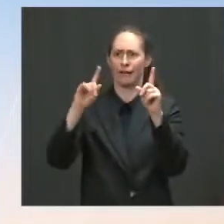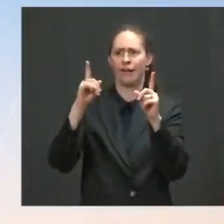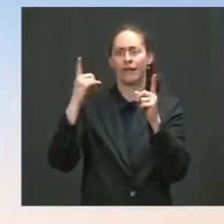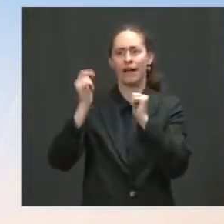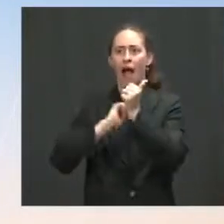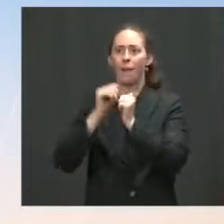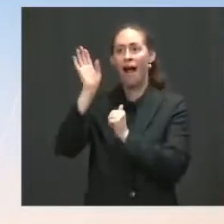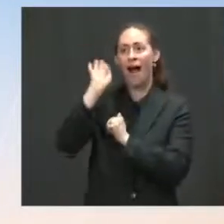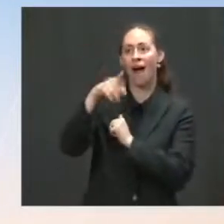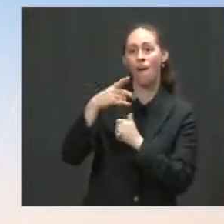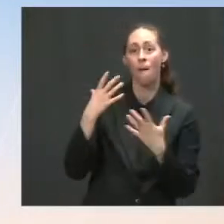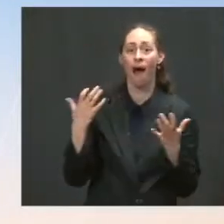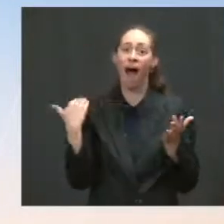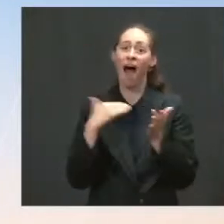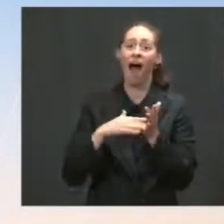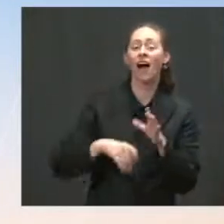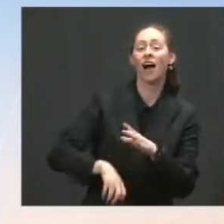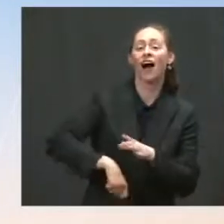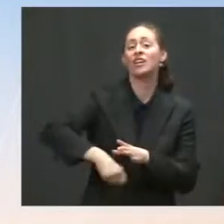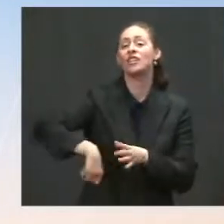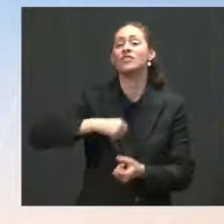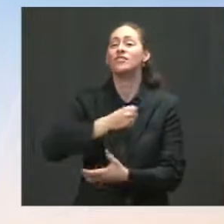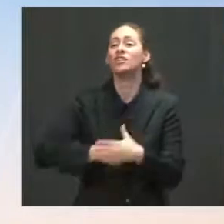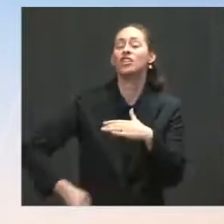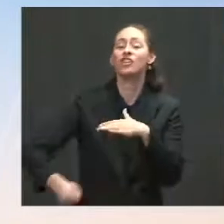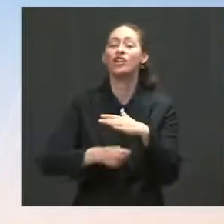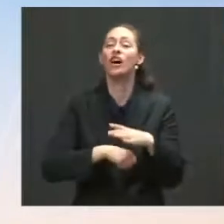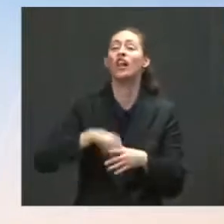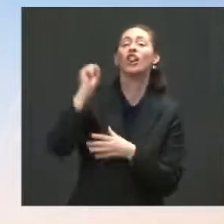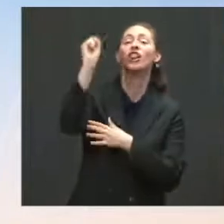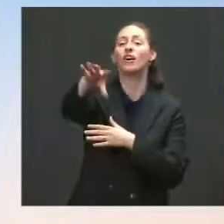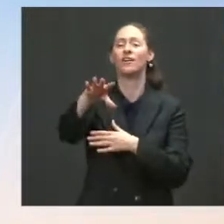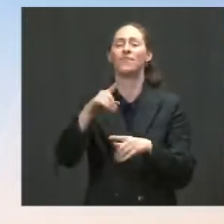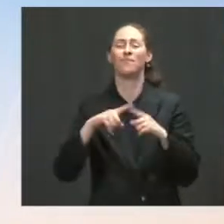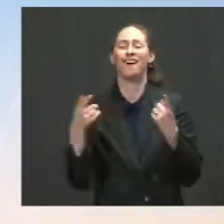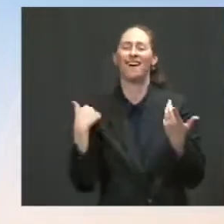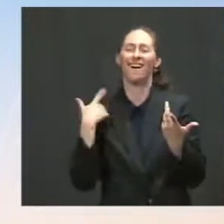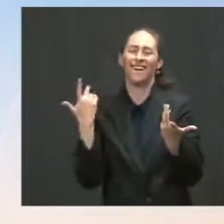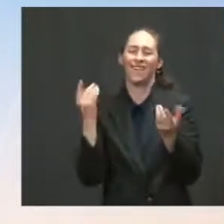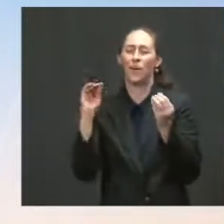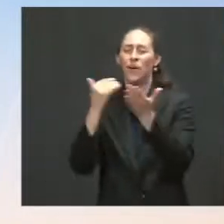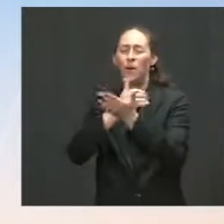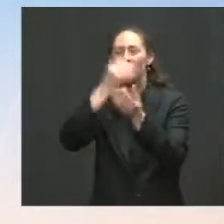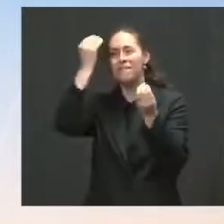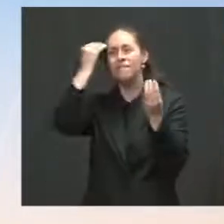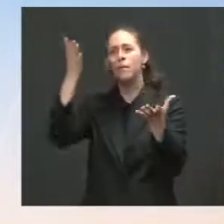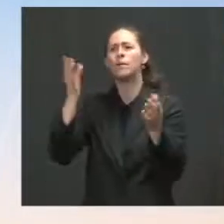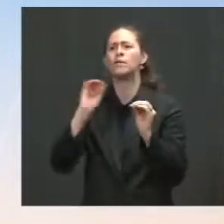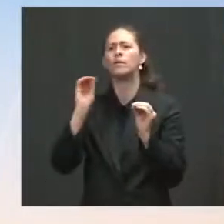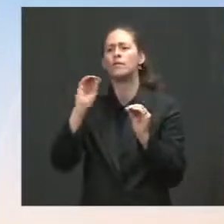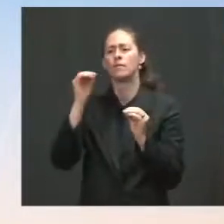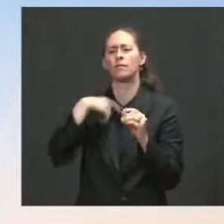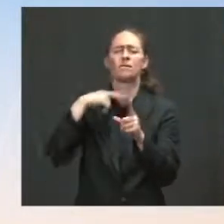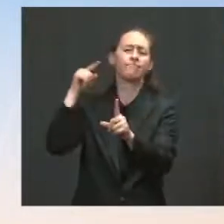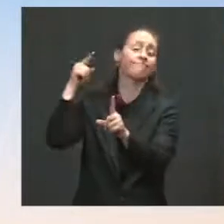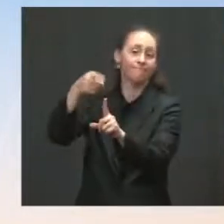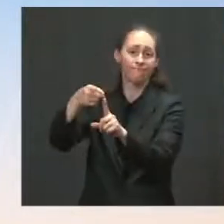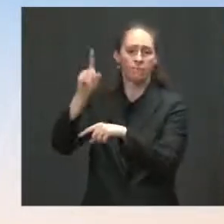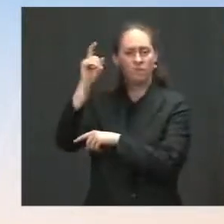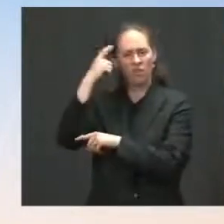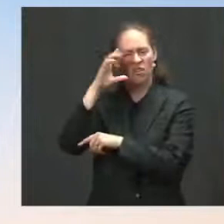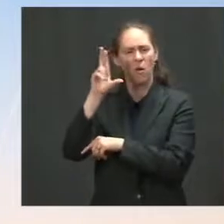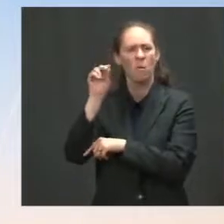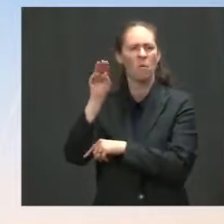don't have anything further other than to repeat that he has called for the governor to resign. Go ahead. If and when the Senate passes the